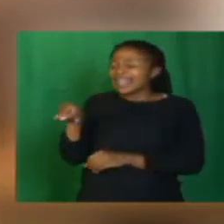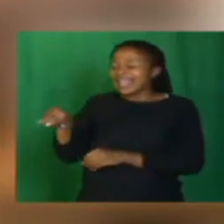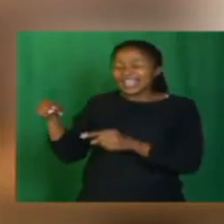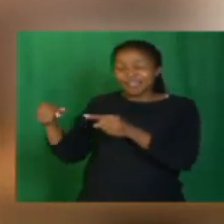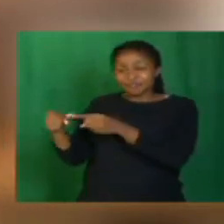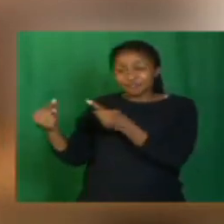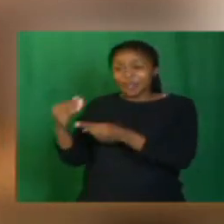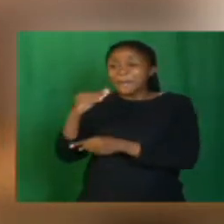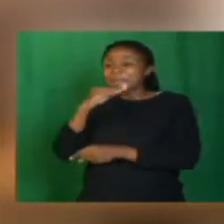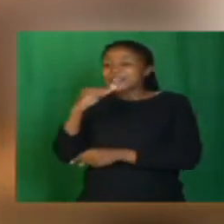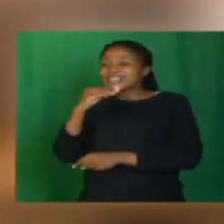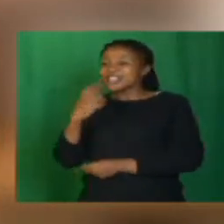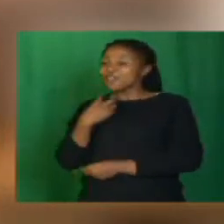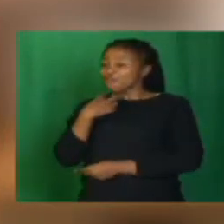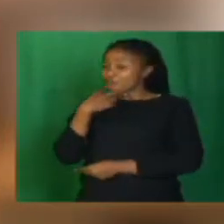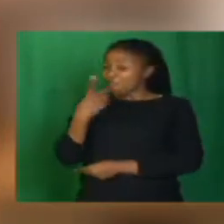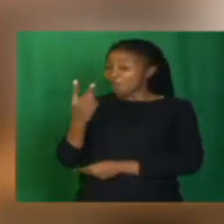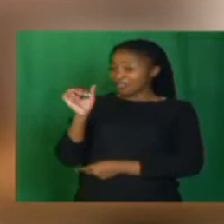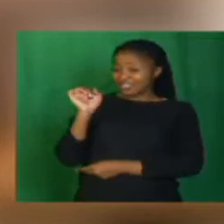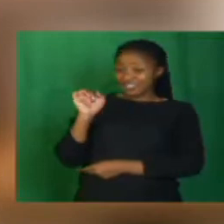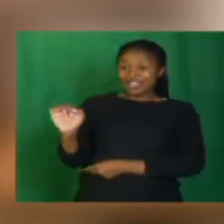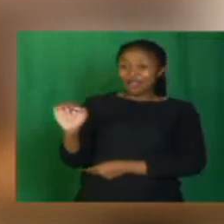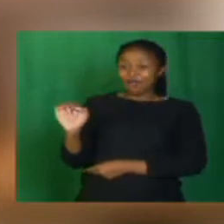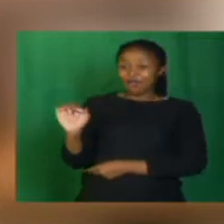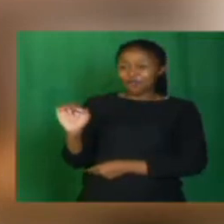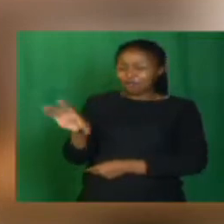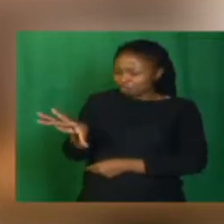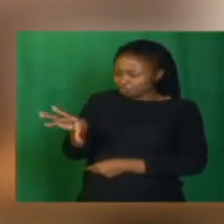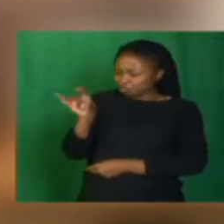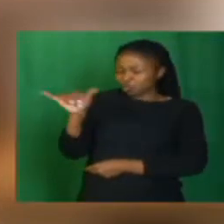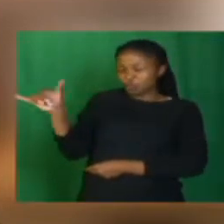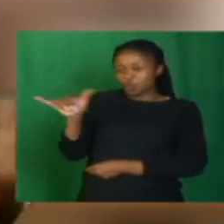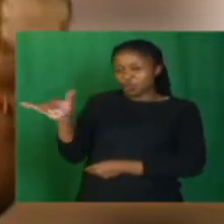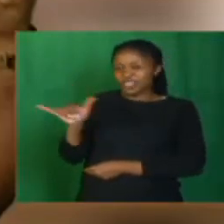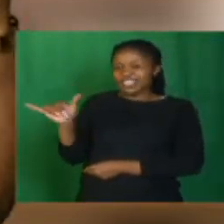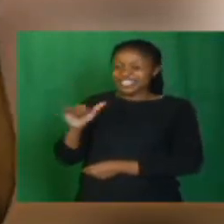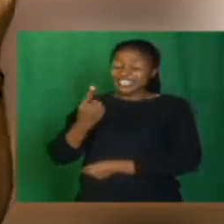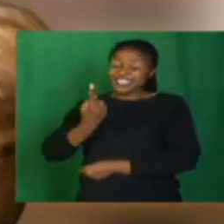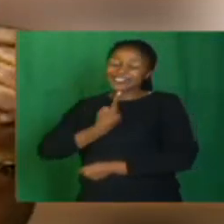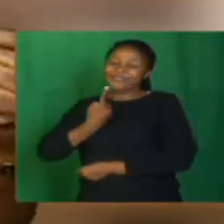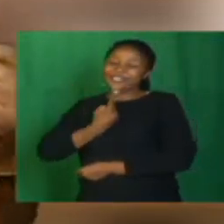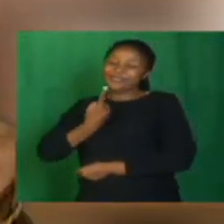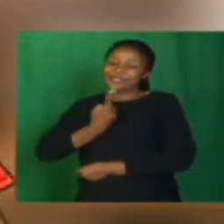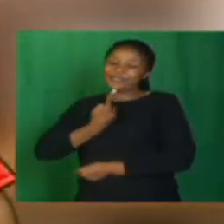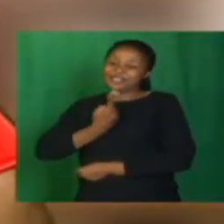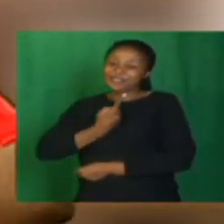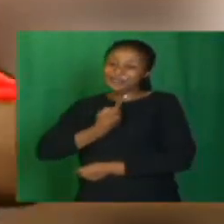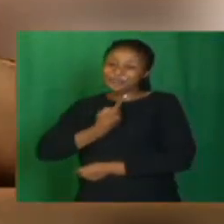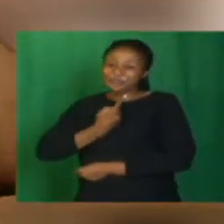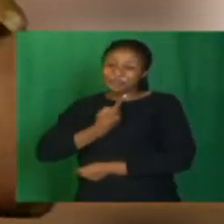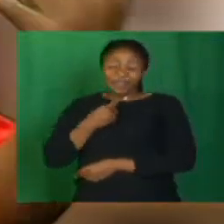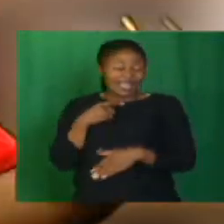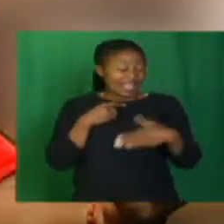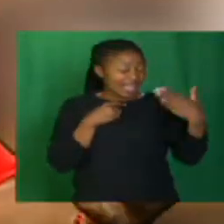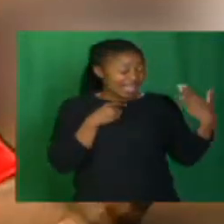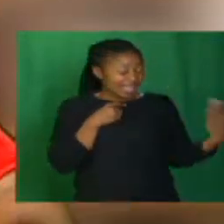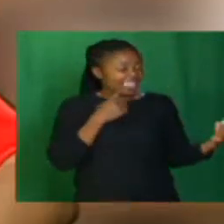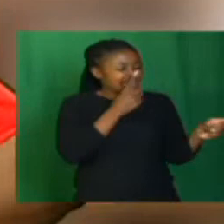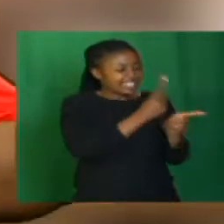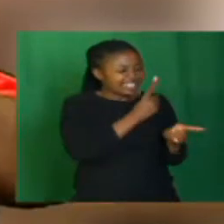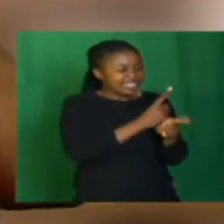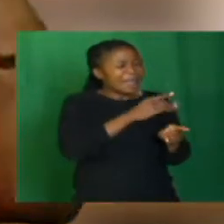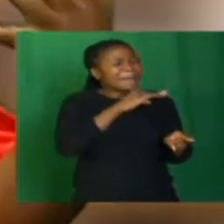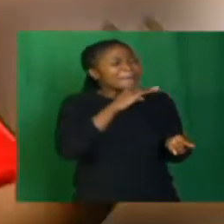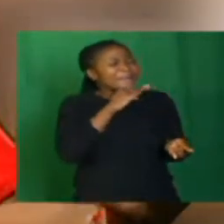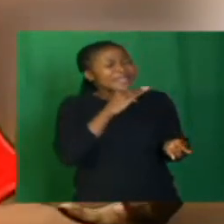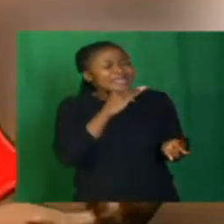it defends a certain point of view. When you are discussing, you are exploring, you